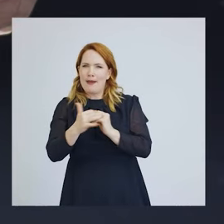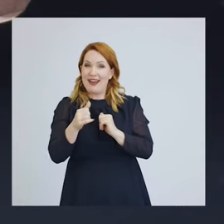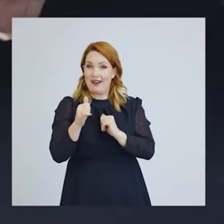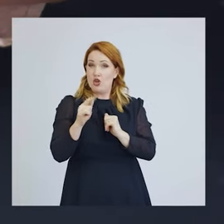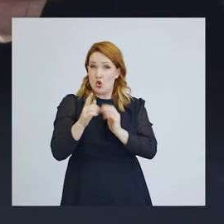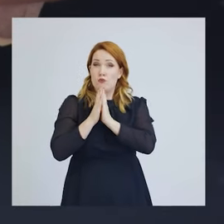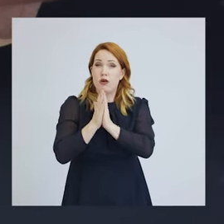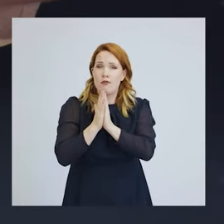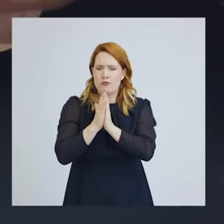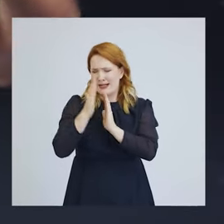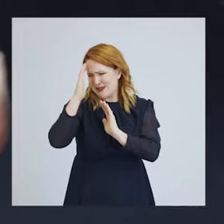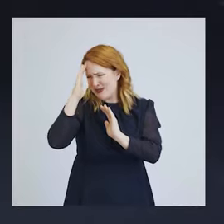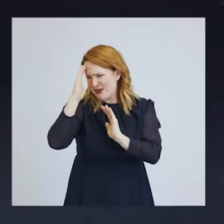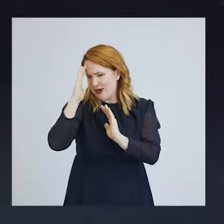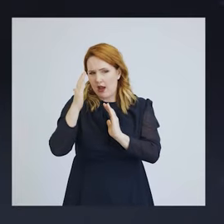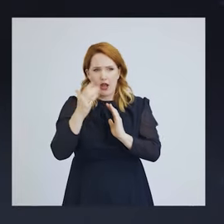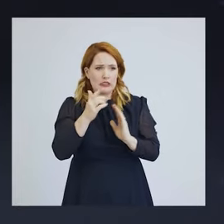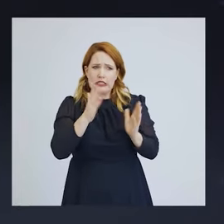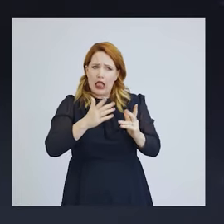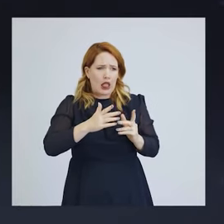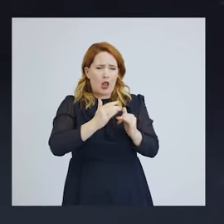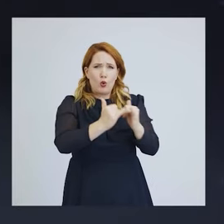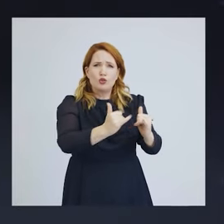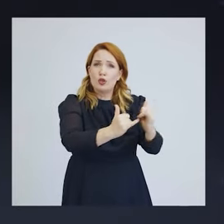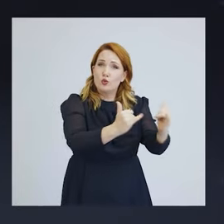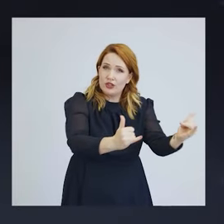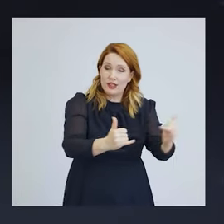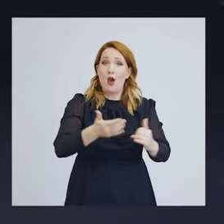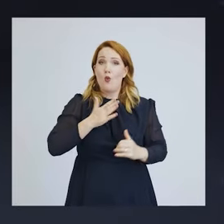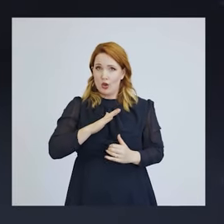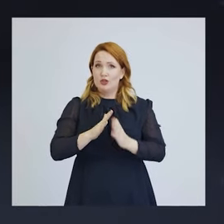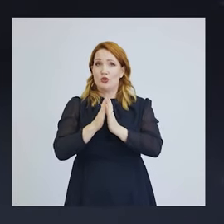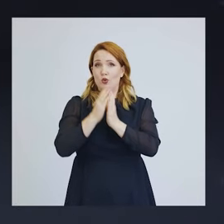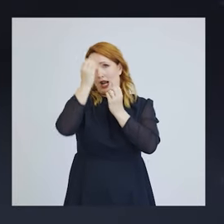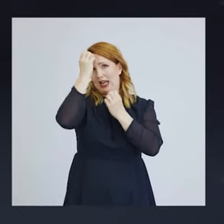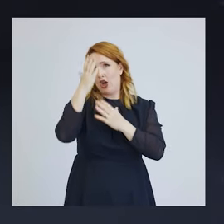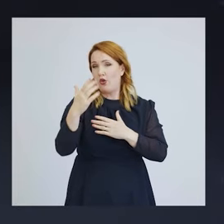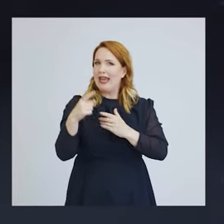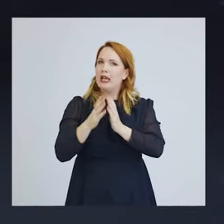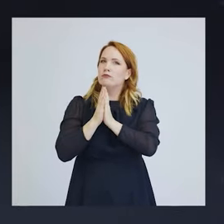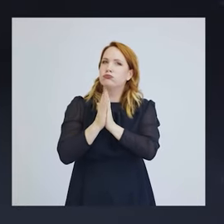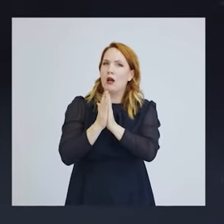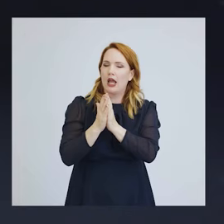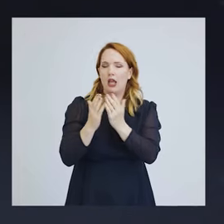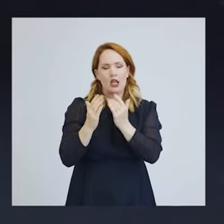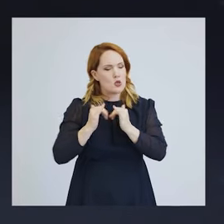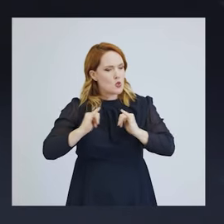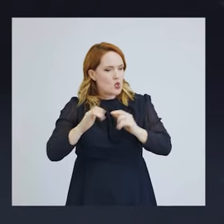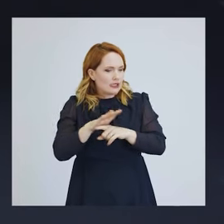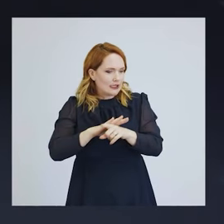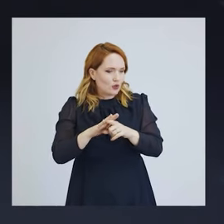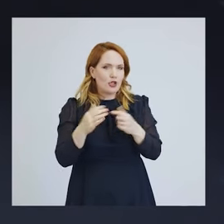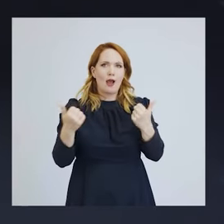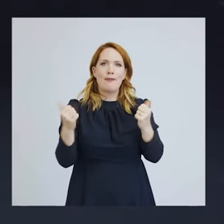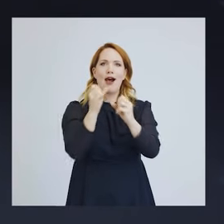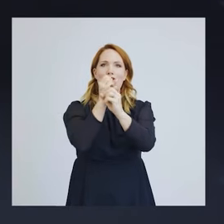more desperate situations. Notice here that his desperation led to revelation. And I want to say to you right now, for